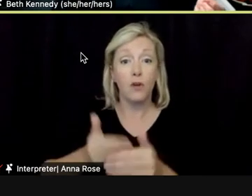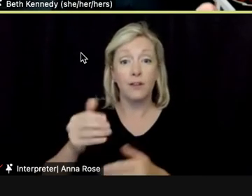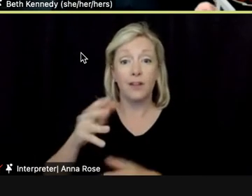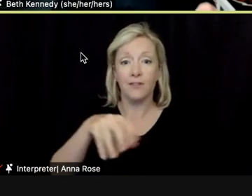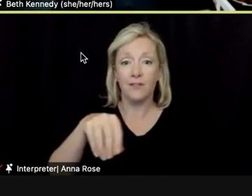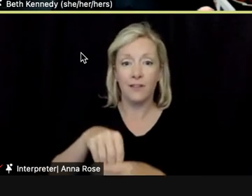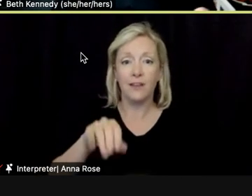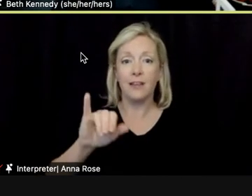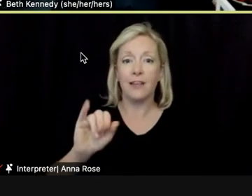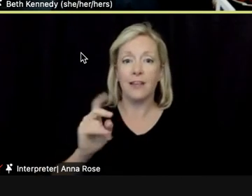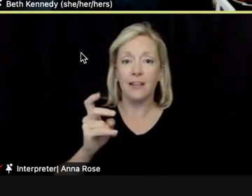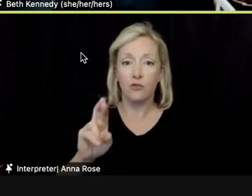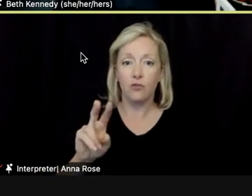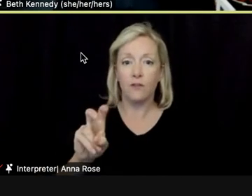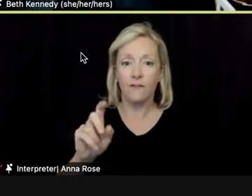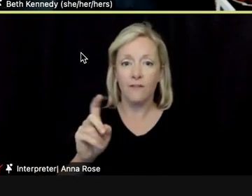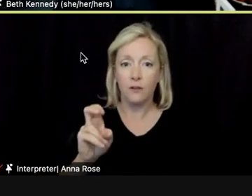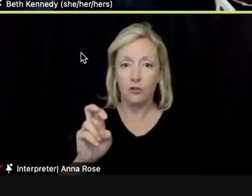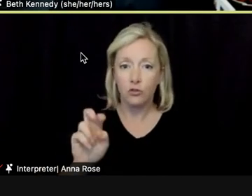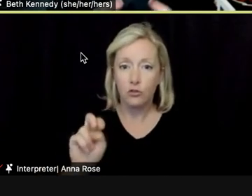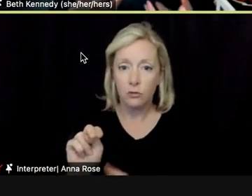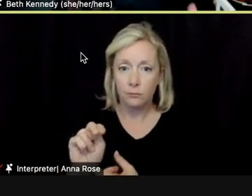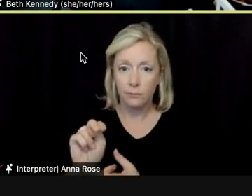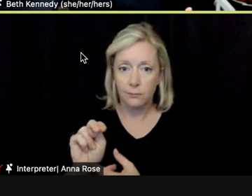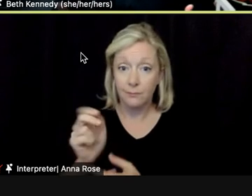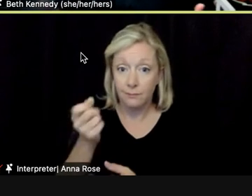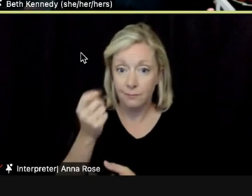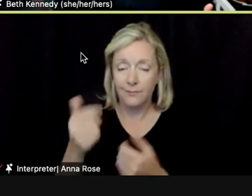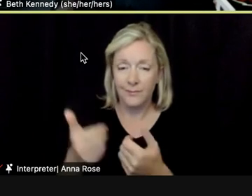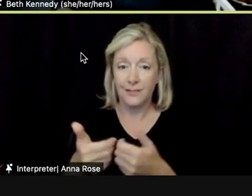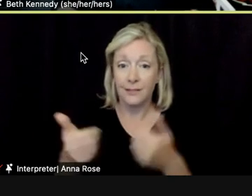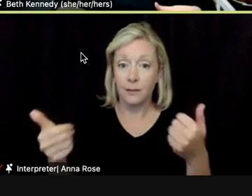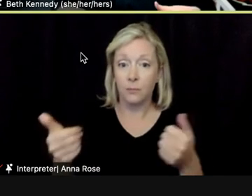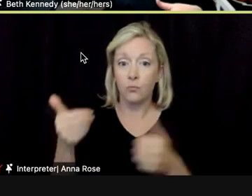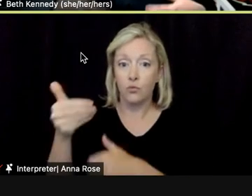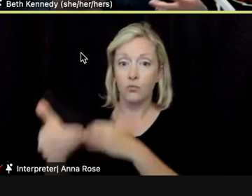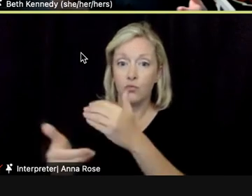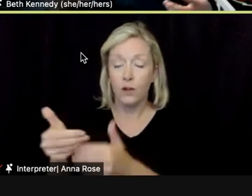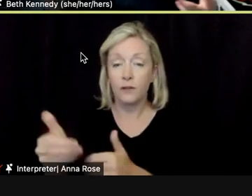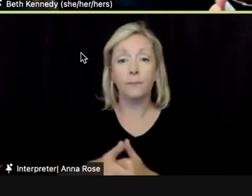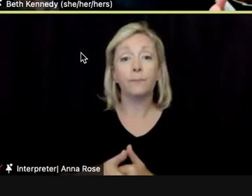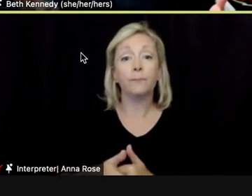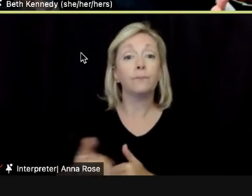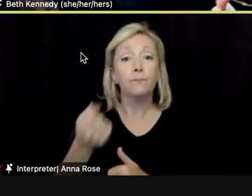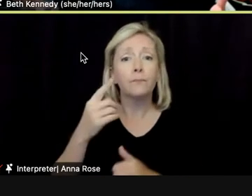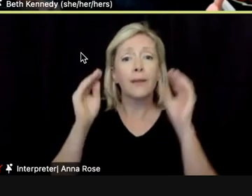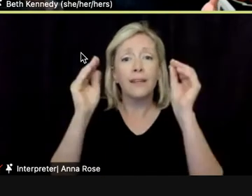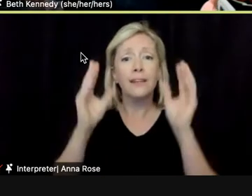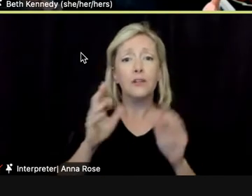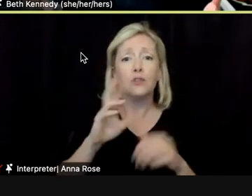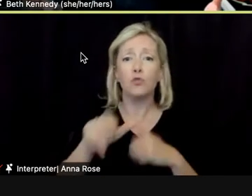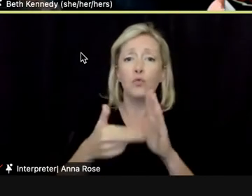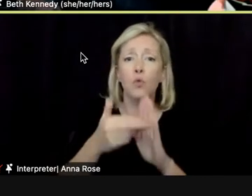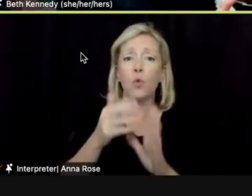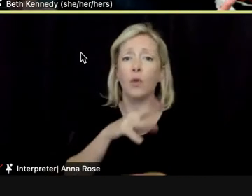than an intervener. So they're not teachers. Teachers have bachelor's or master's